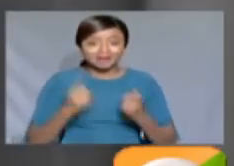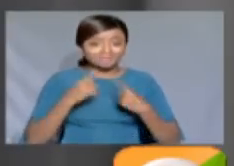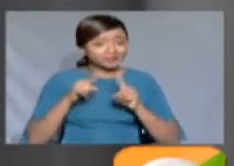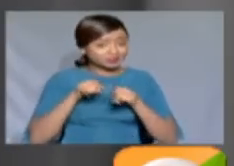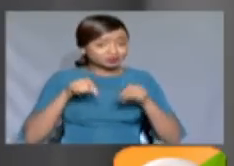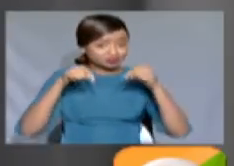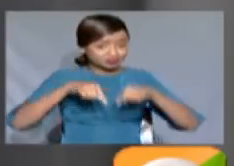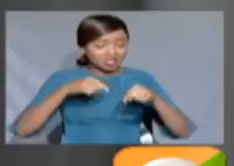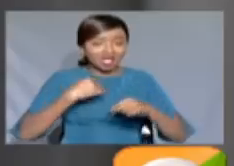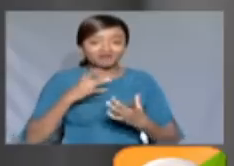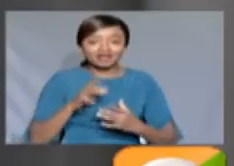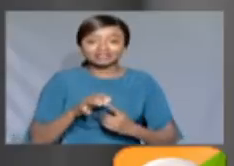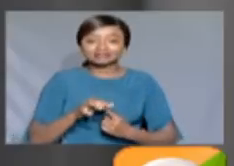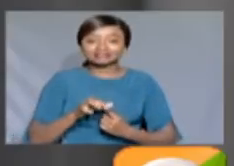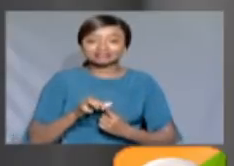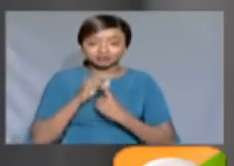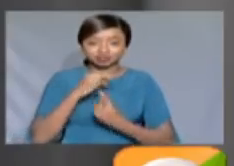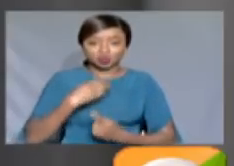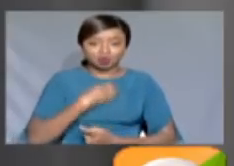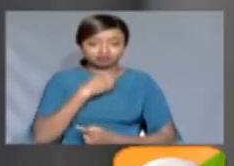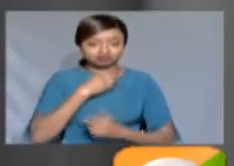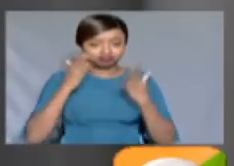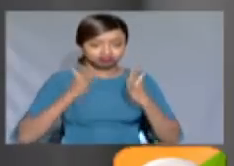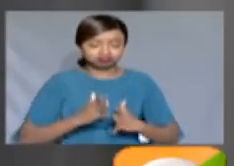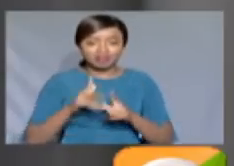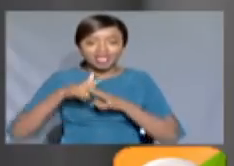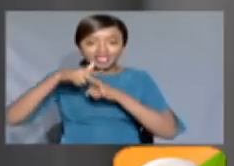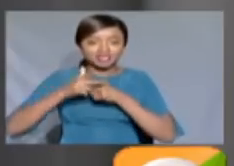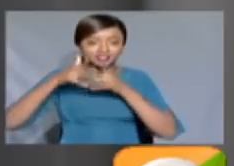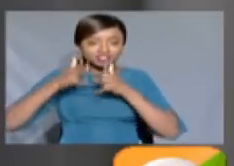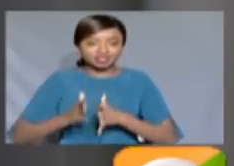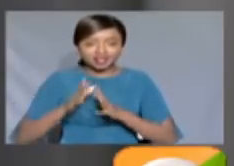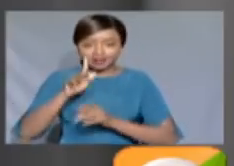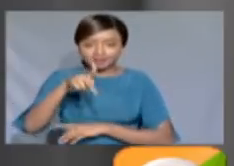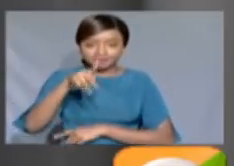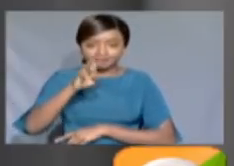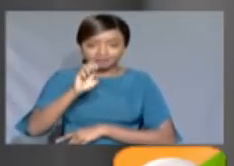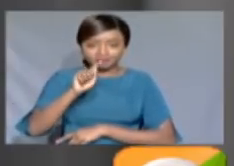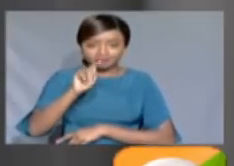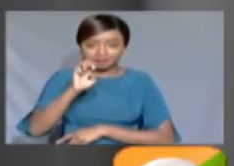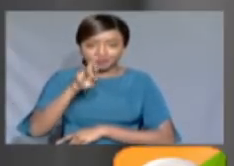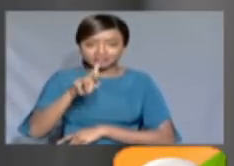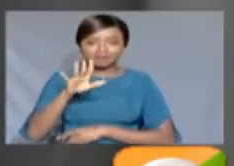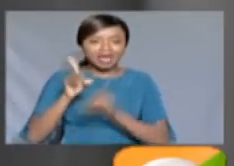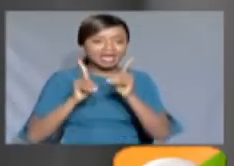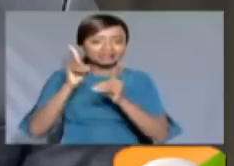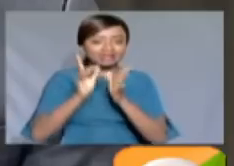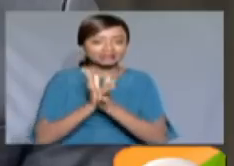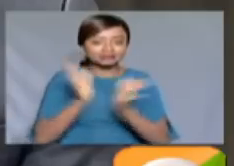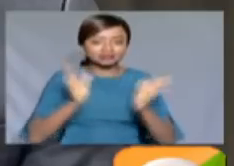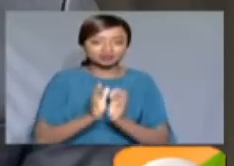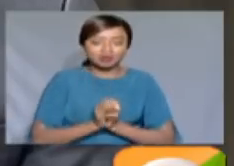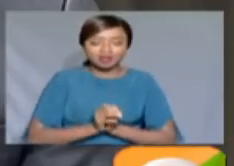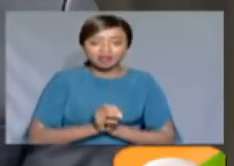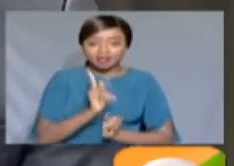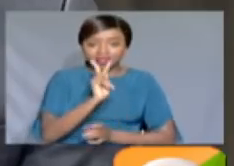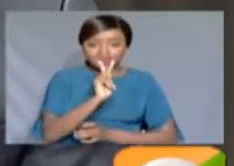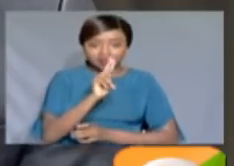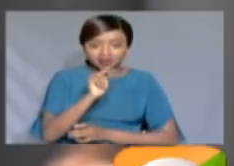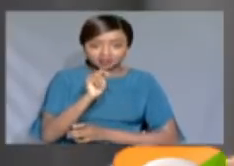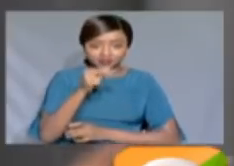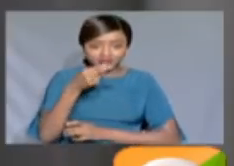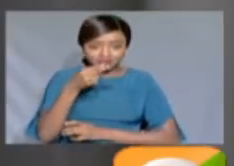special appearance on News Gang by engineer Peter Mundinia. He's the director general of the Kenya National Highways